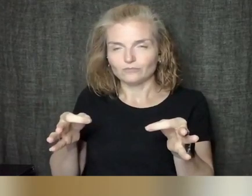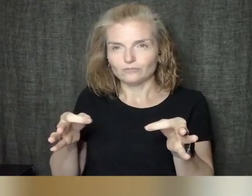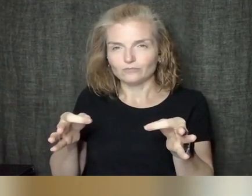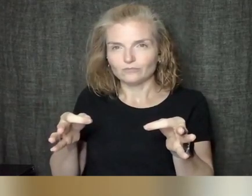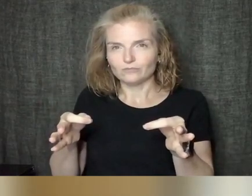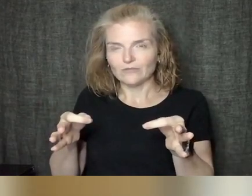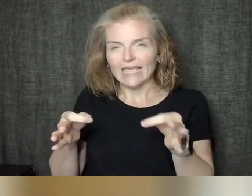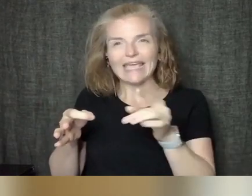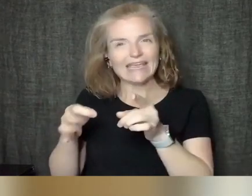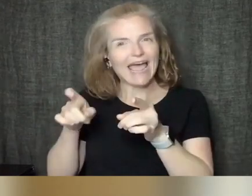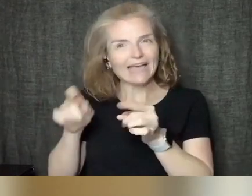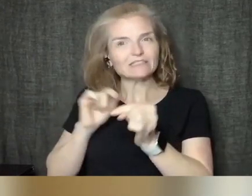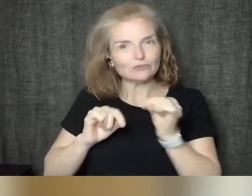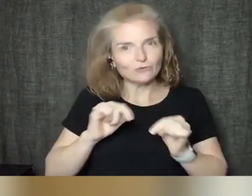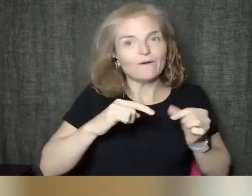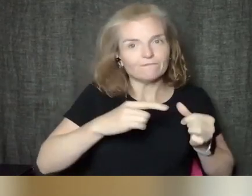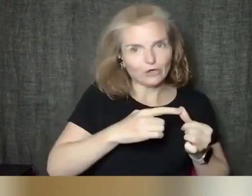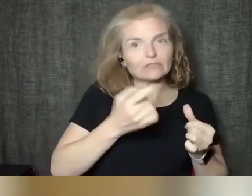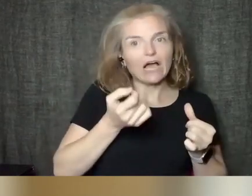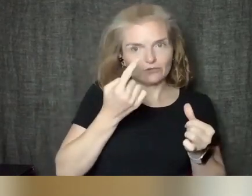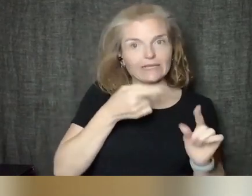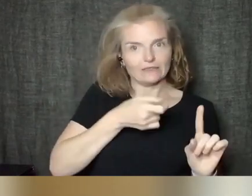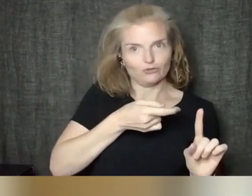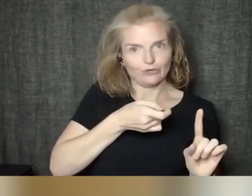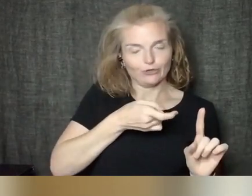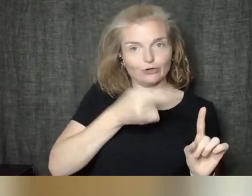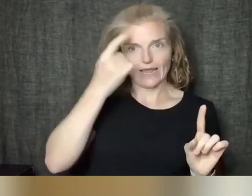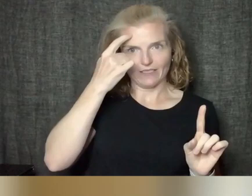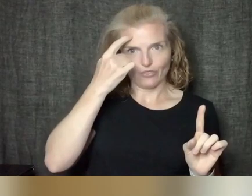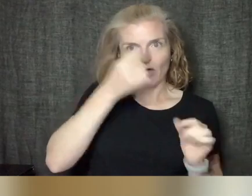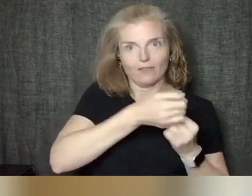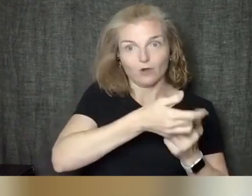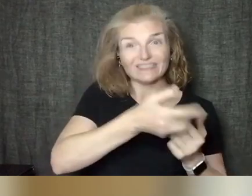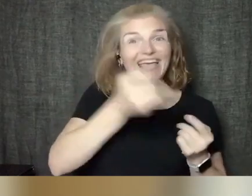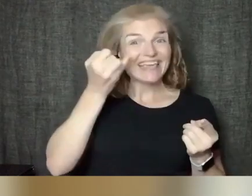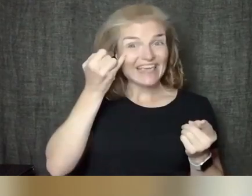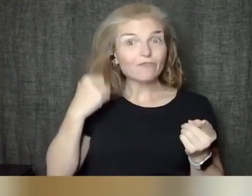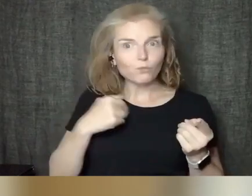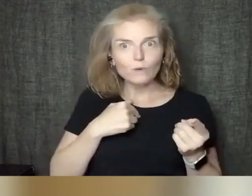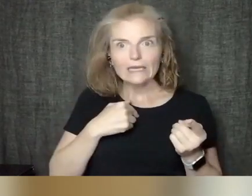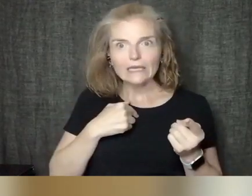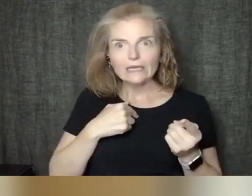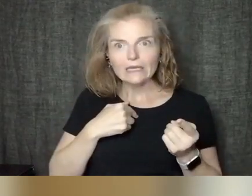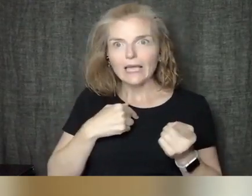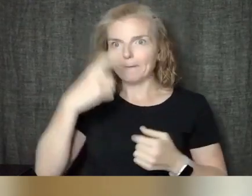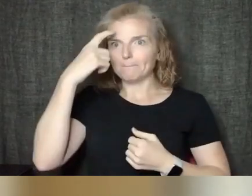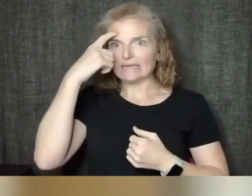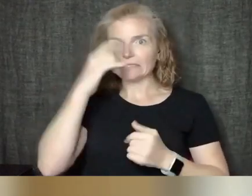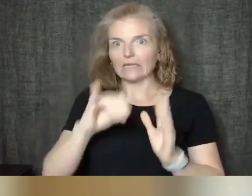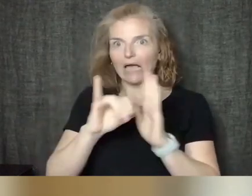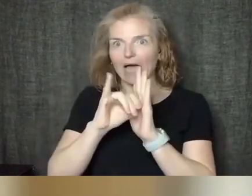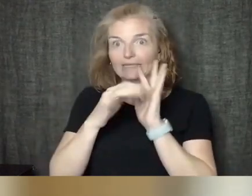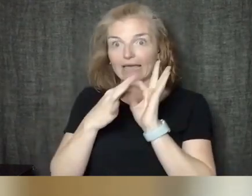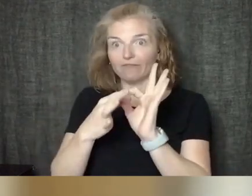causes and conditions. If we're still identified with the thoughts, then there's going to be aversion or anger in our